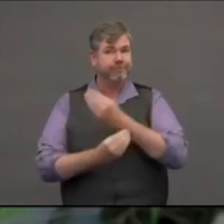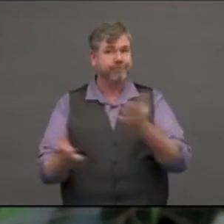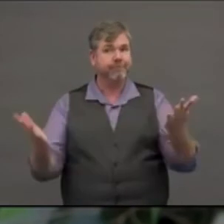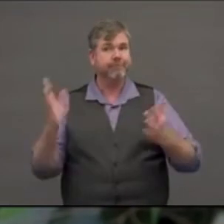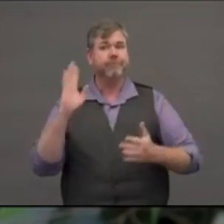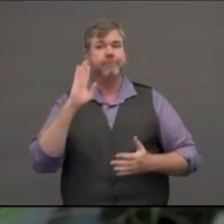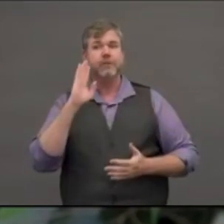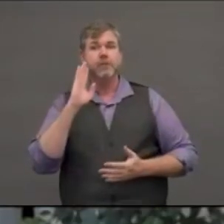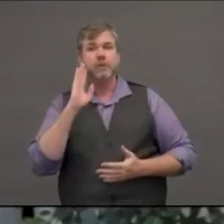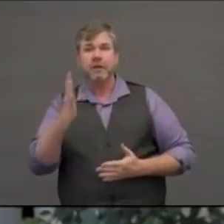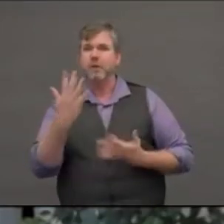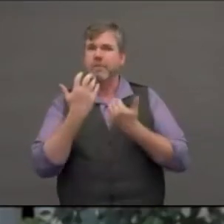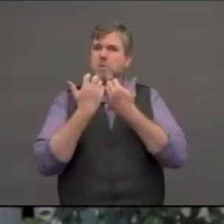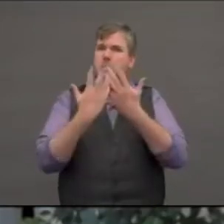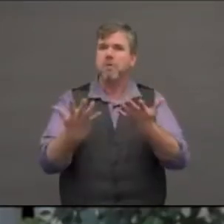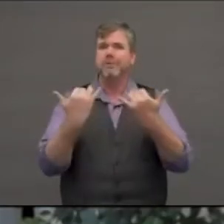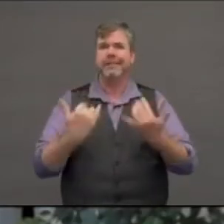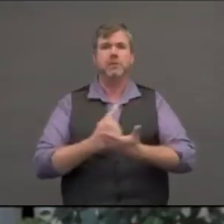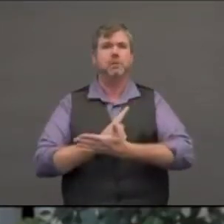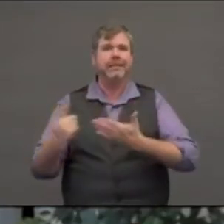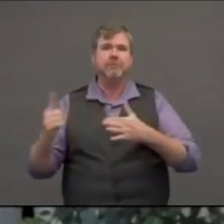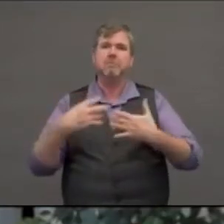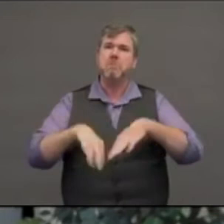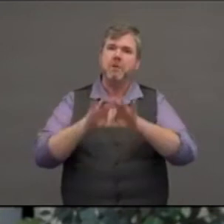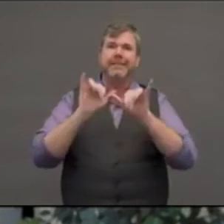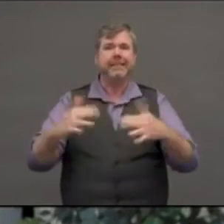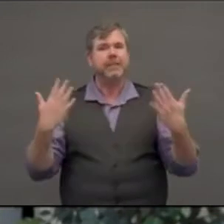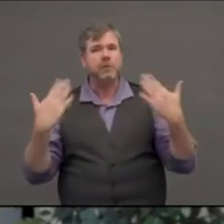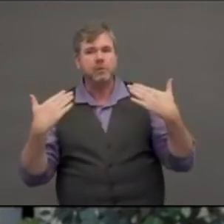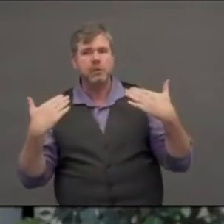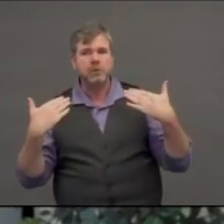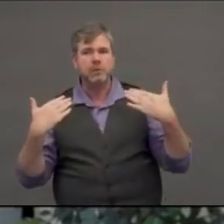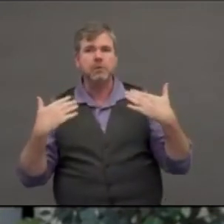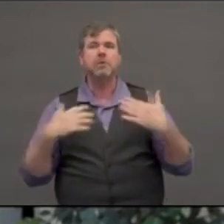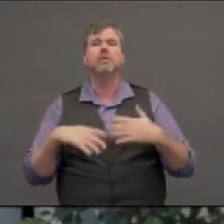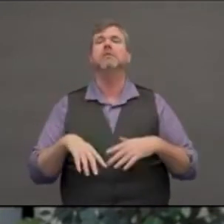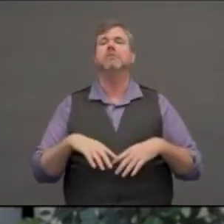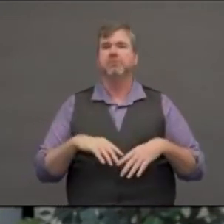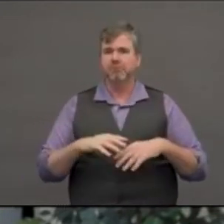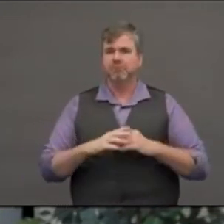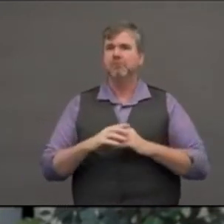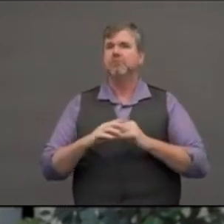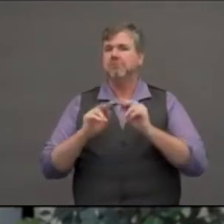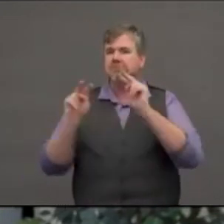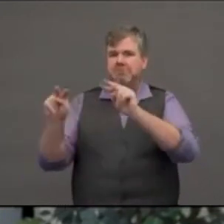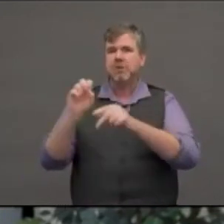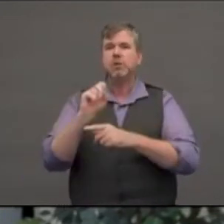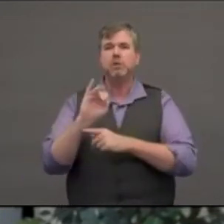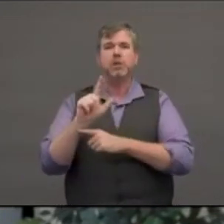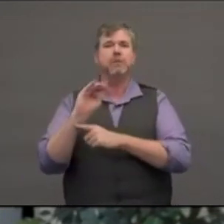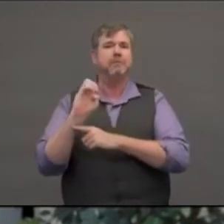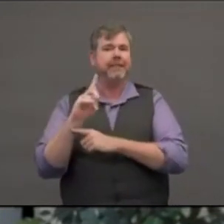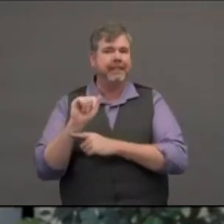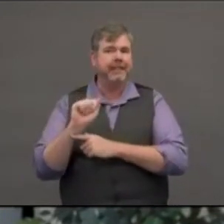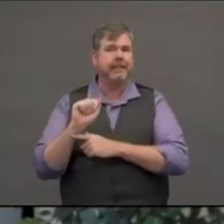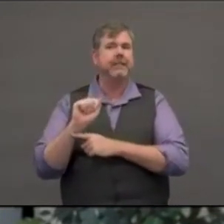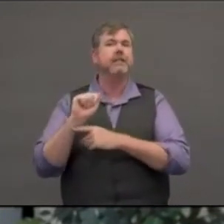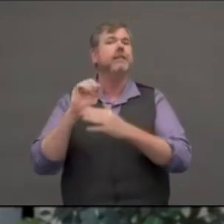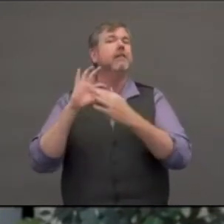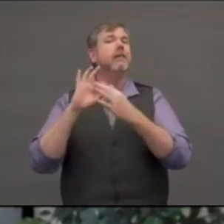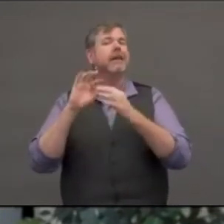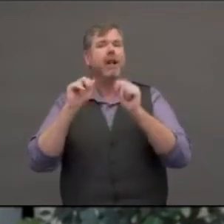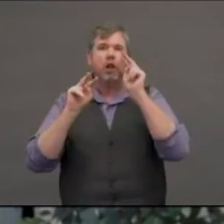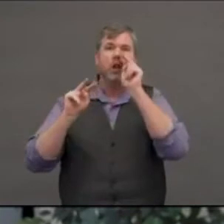cool and check on our social media pages for an update on those cooling centers that are available around the